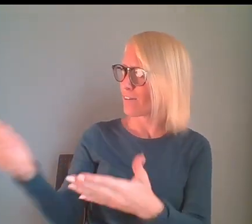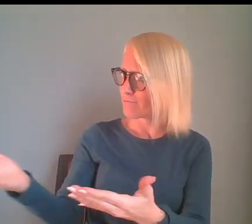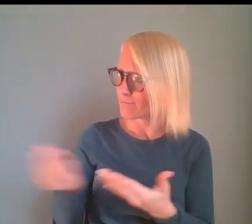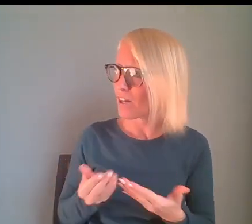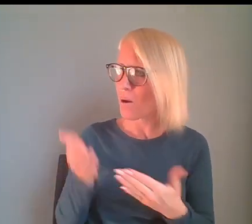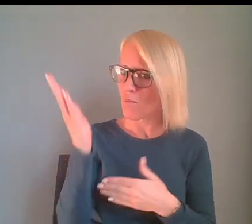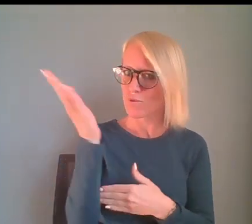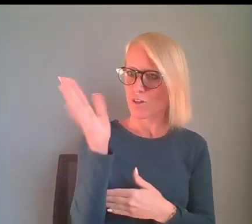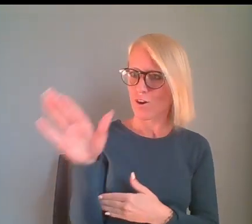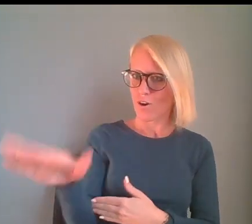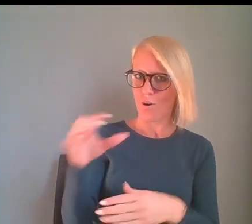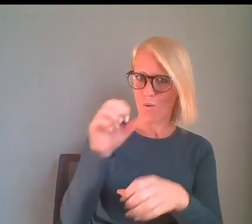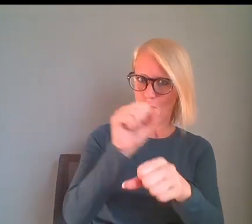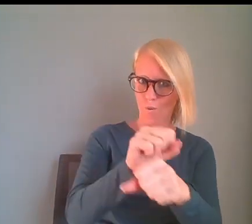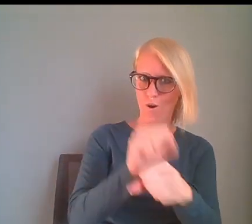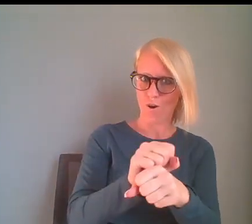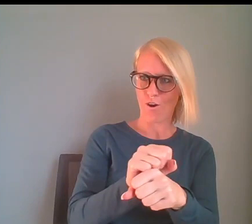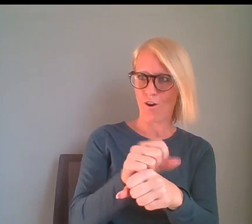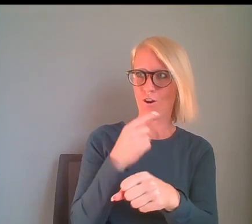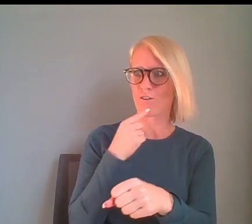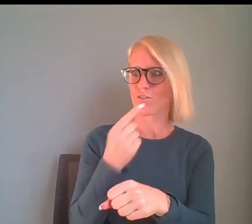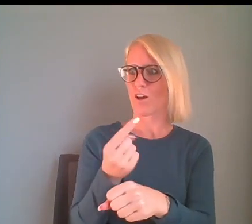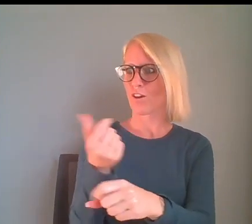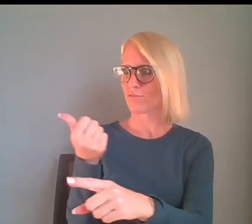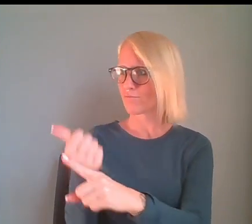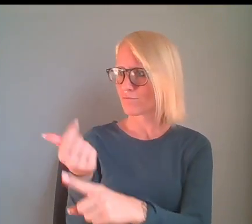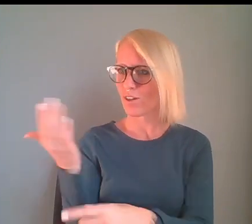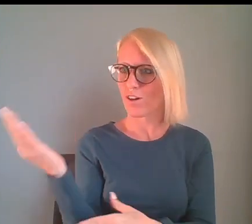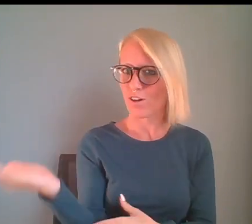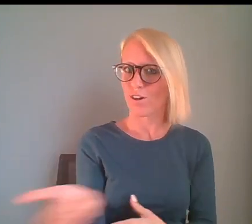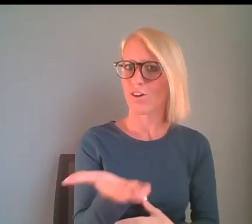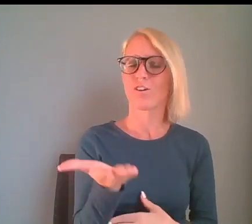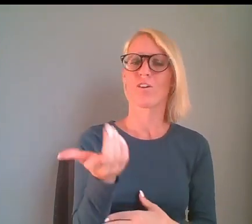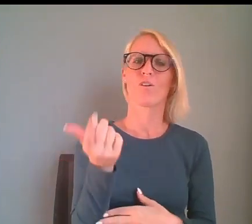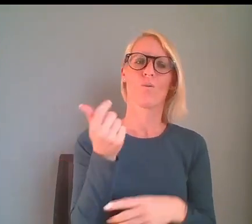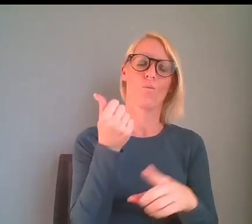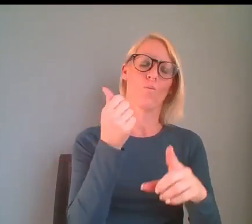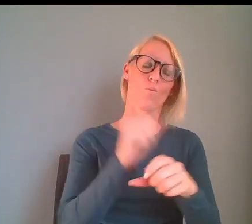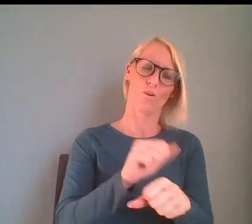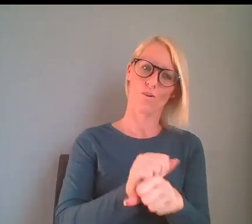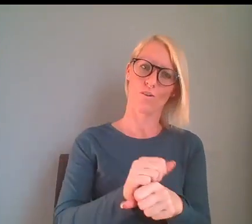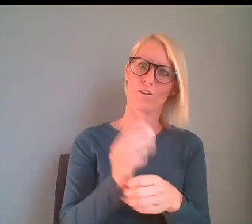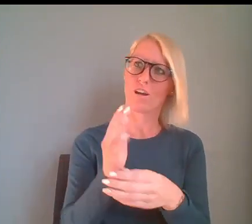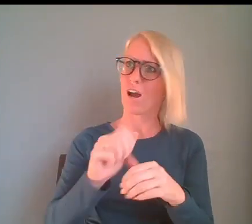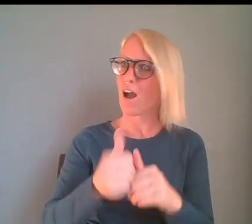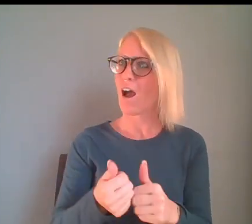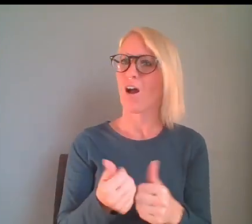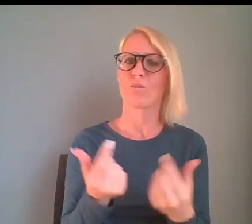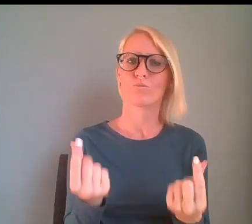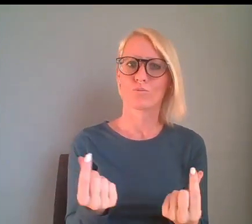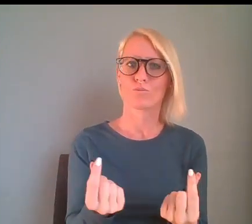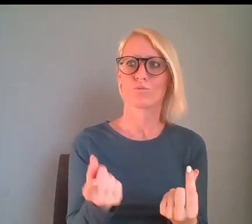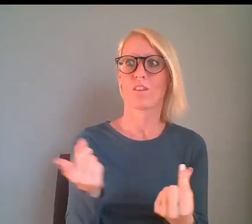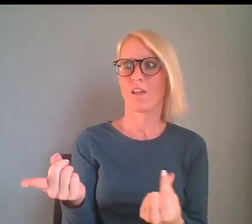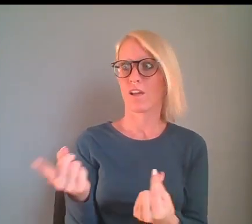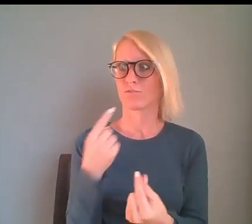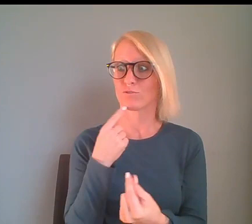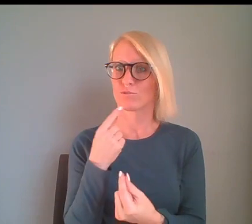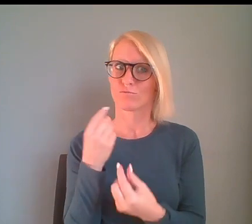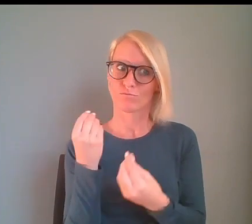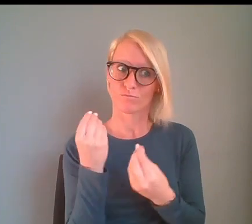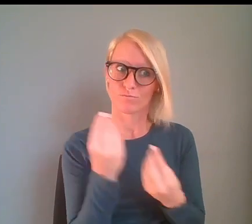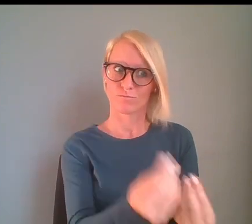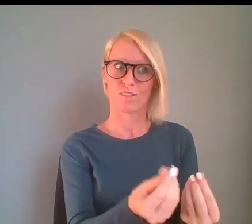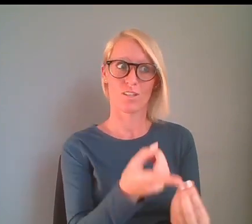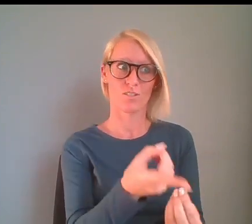her work, and tell you about how she and what she does with art, and then get you clued in on what you're going to be doing tonight, because you're going